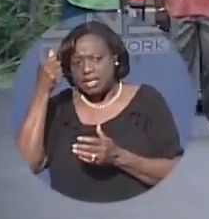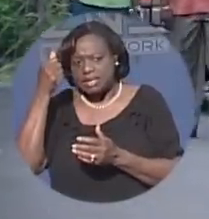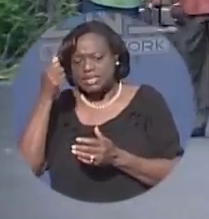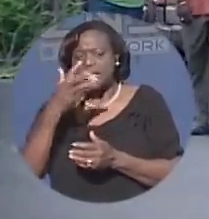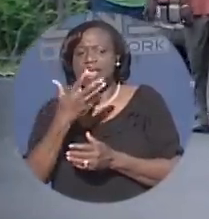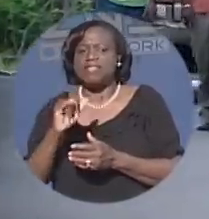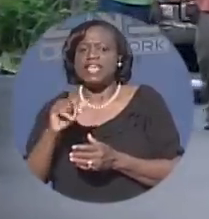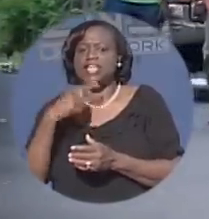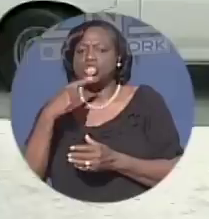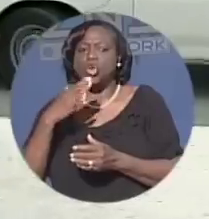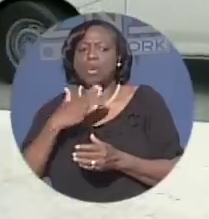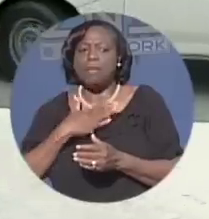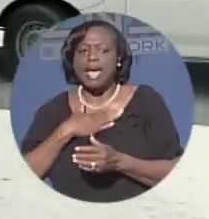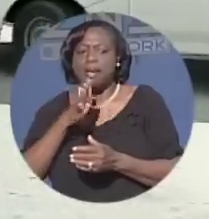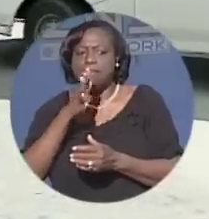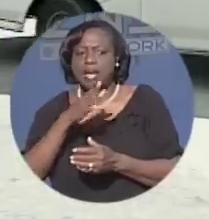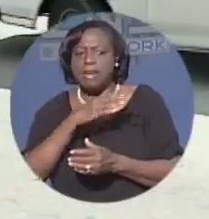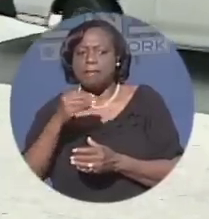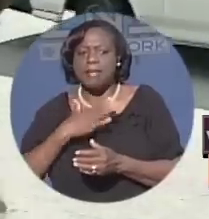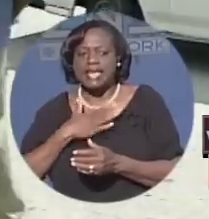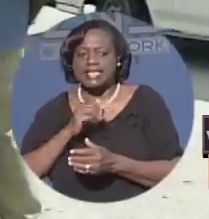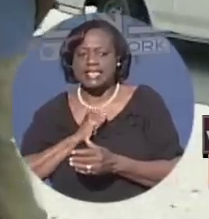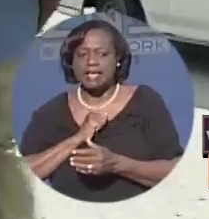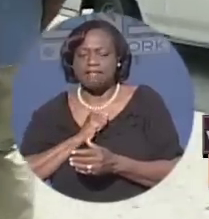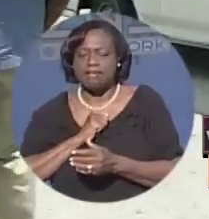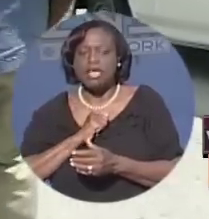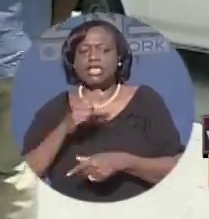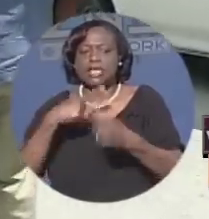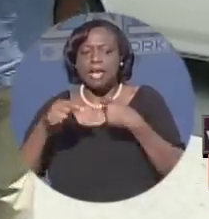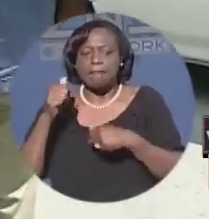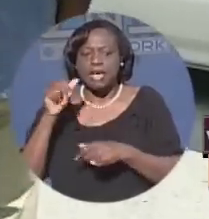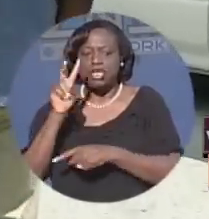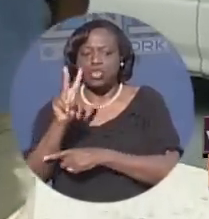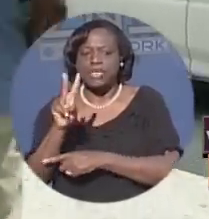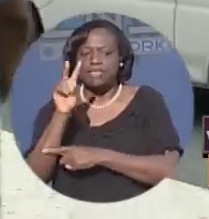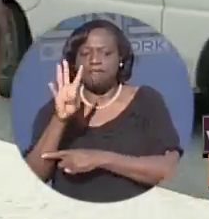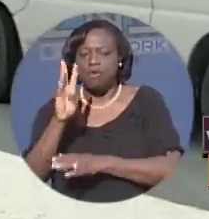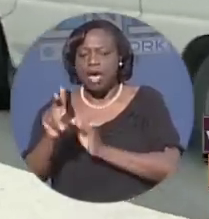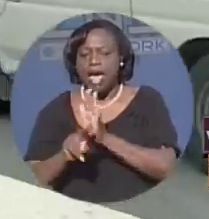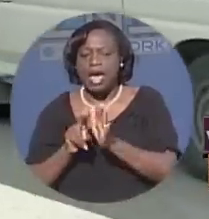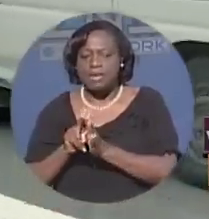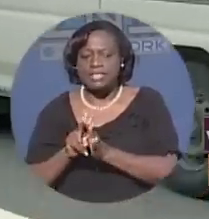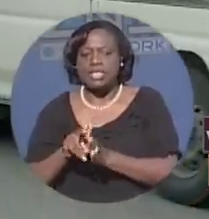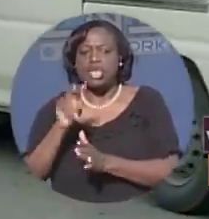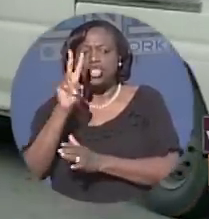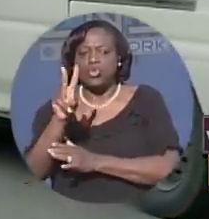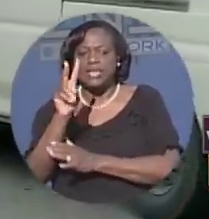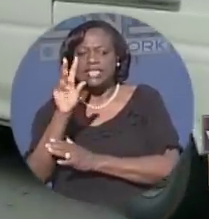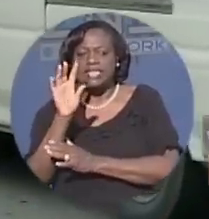what they told my mom and myself was that come back 24 hours, come back 48 hours,